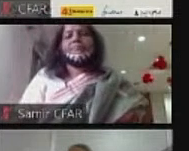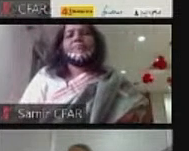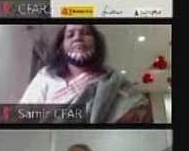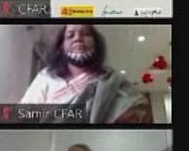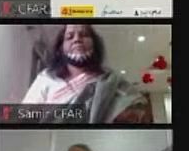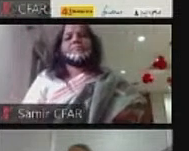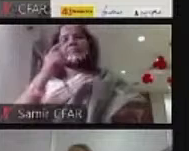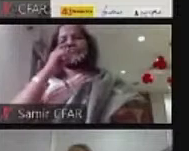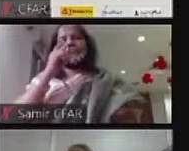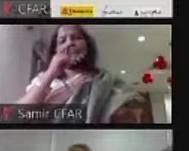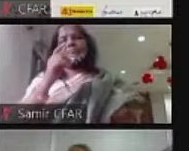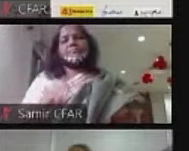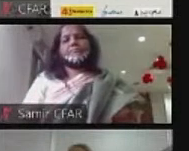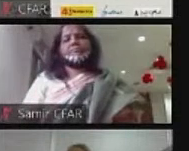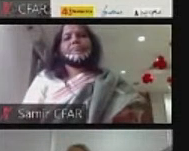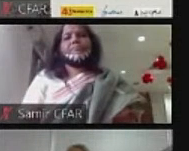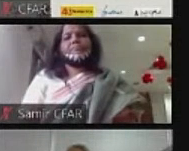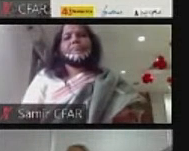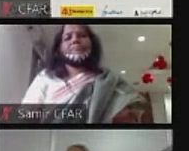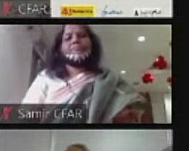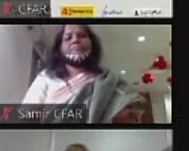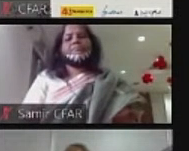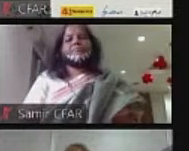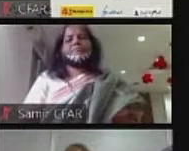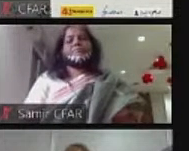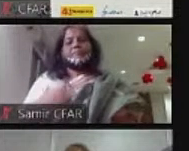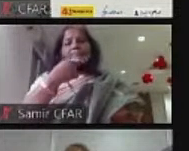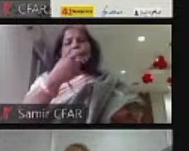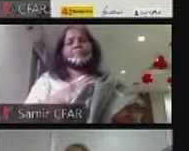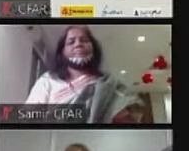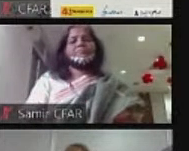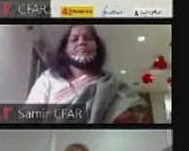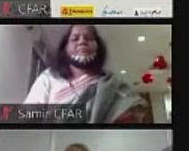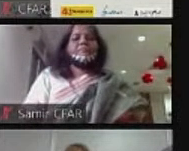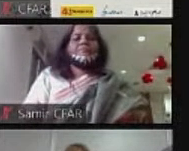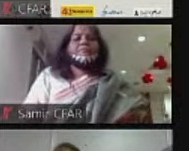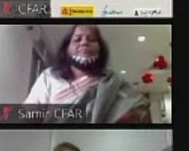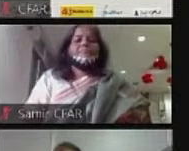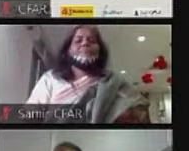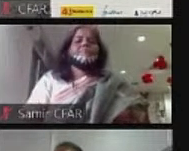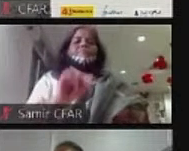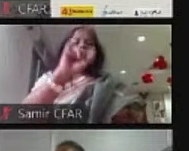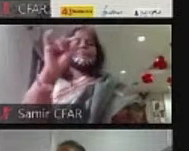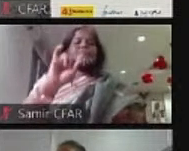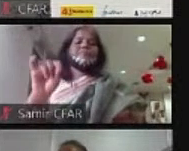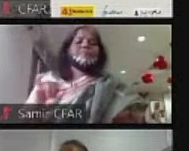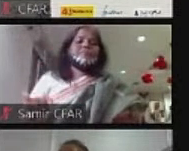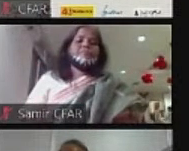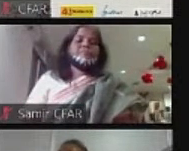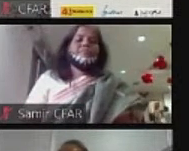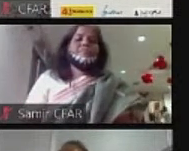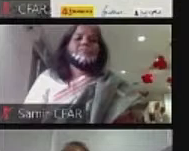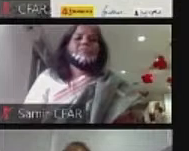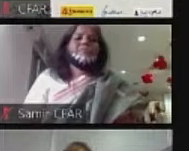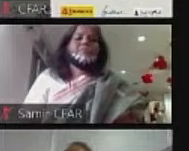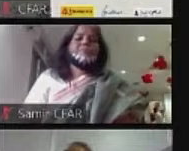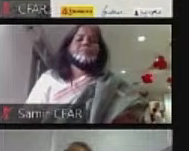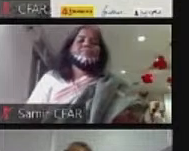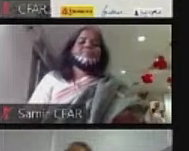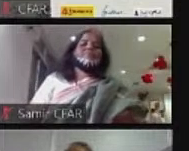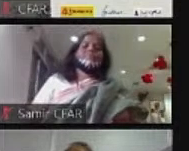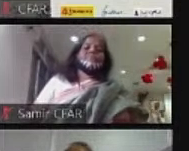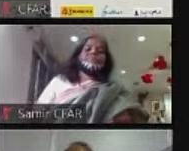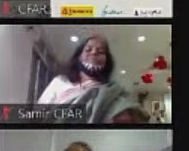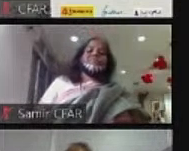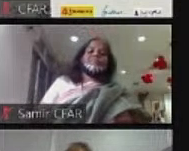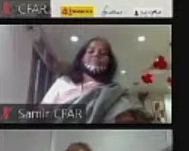elevation schemes, that I would want to inform that, you know, that within this